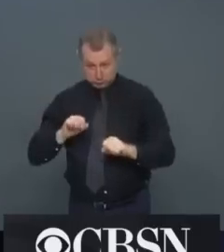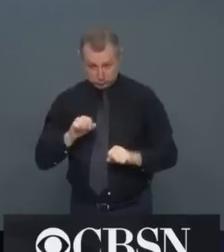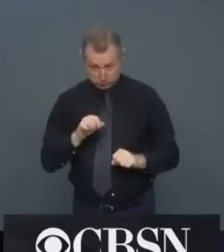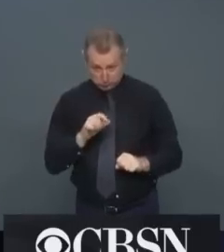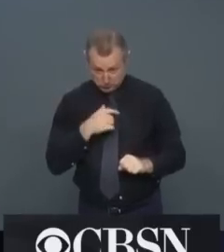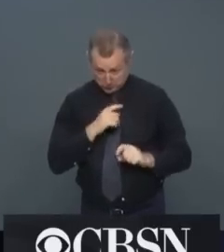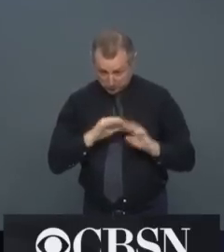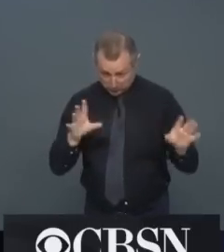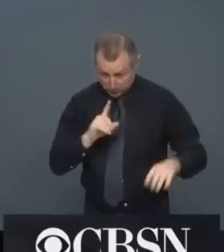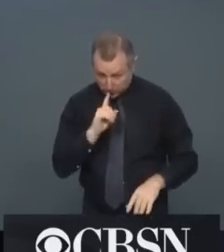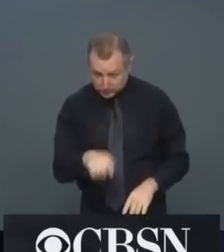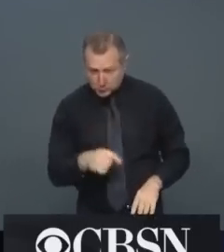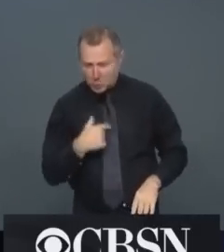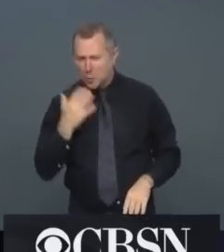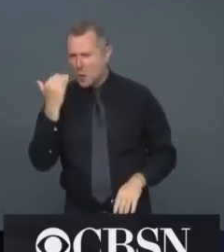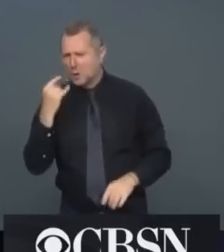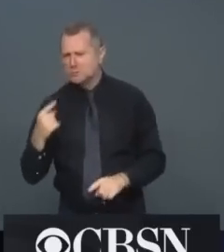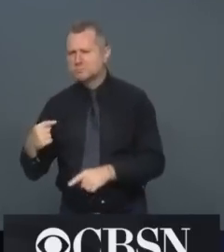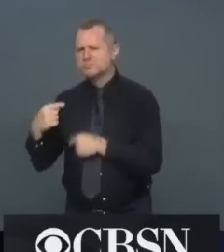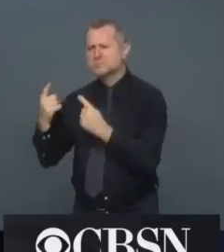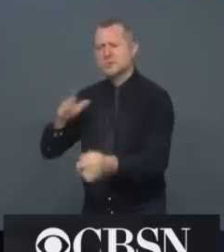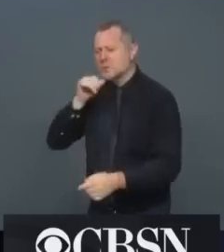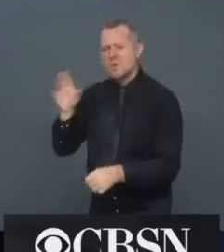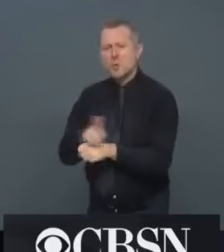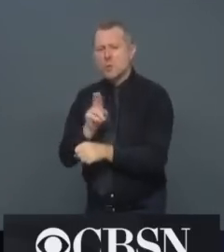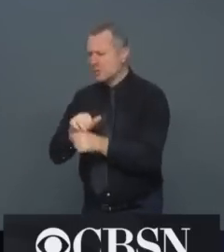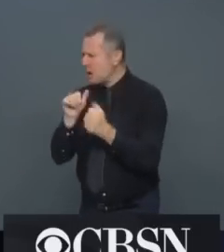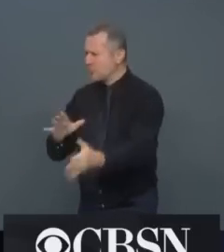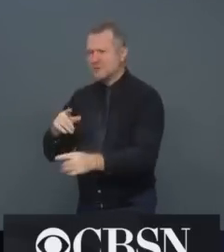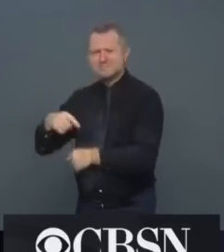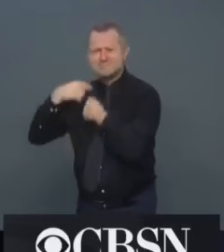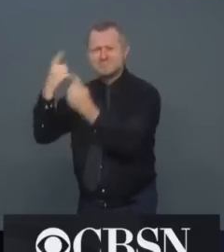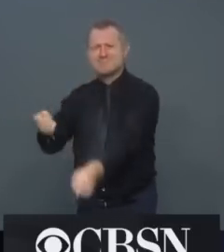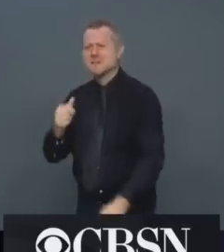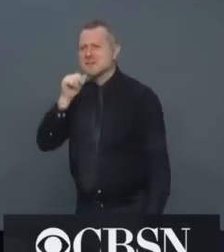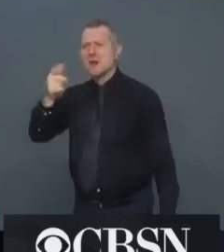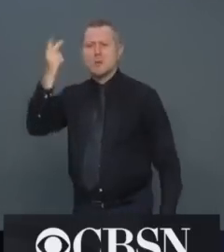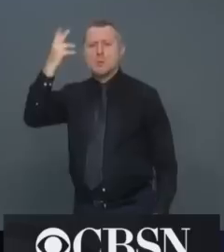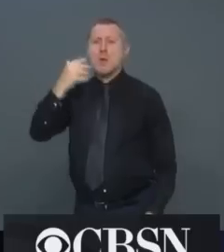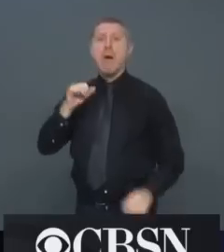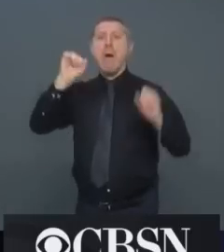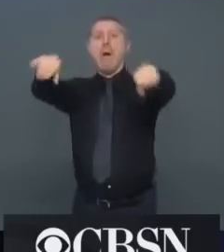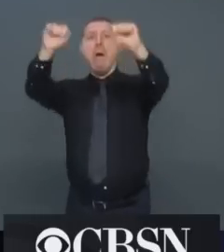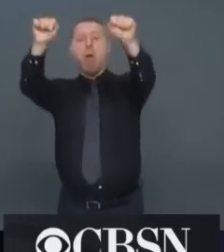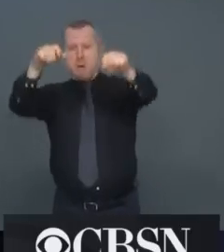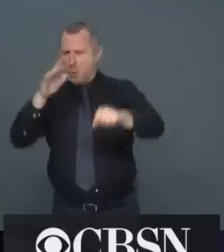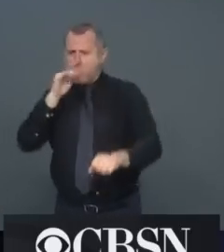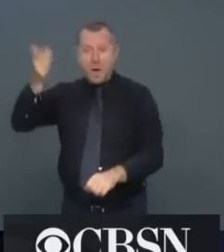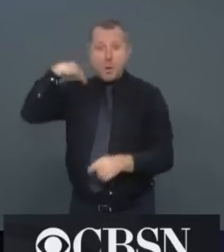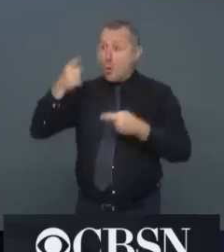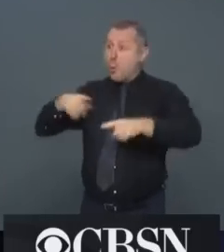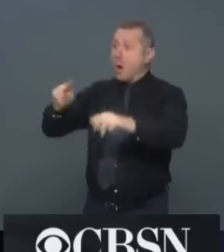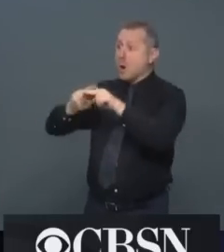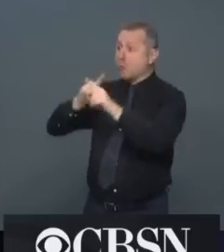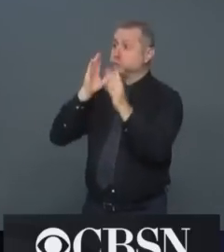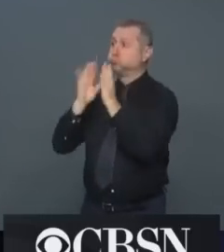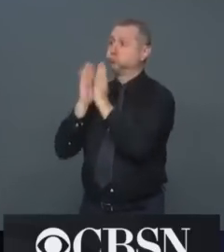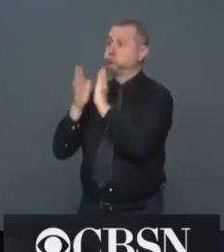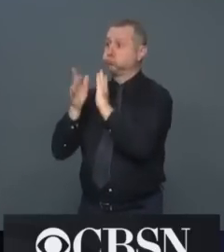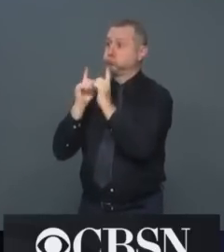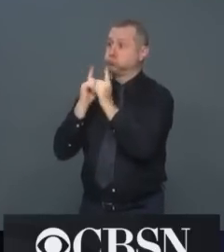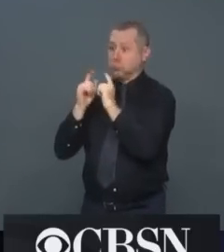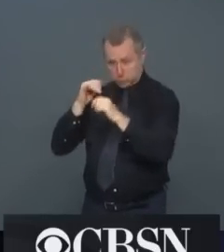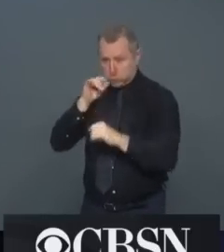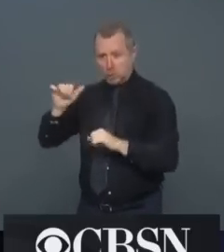why didn't you do it? All these years, why didn't you do it if you could do it? If you can clean the trains while the trains are